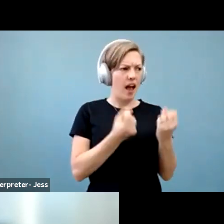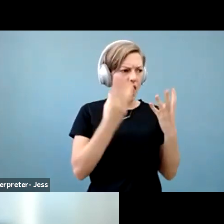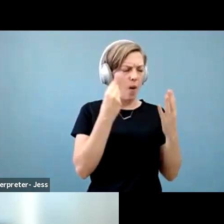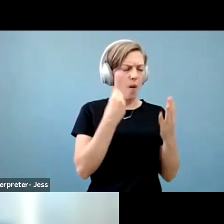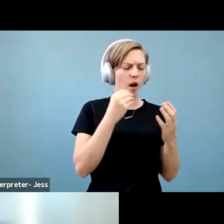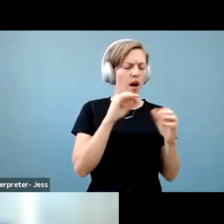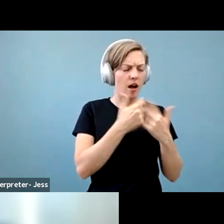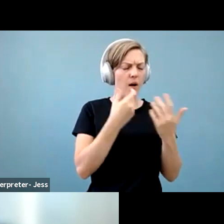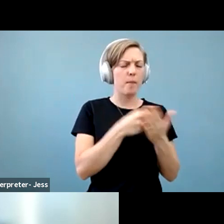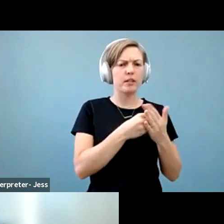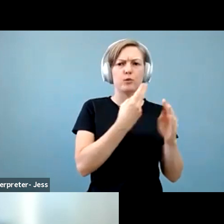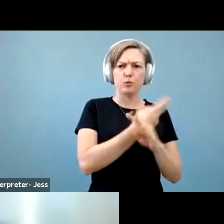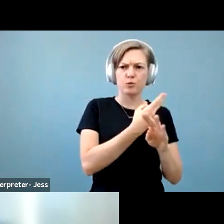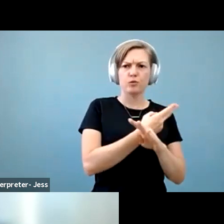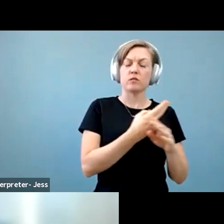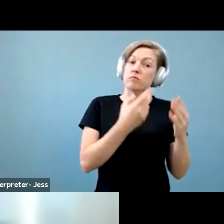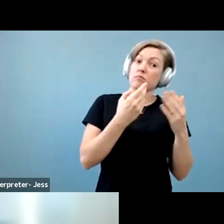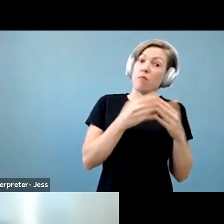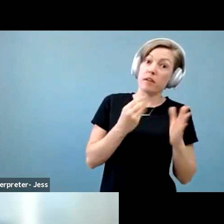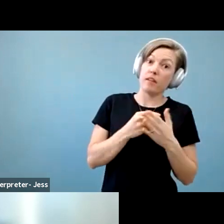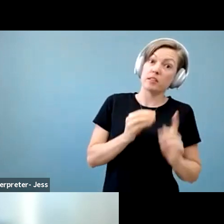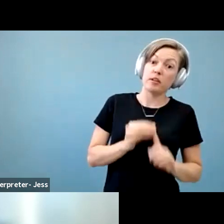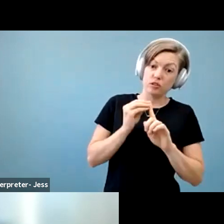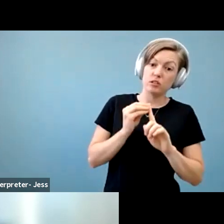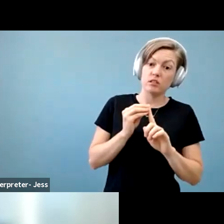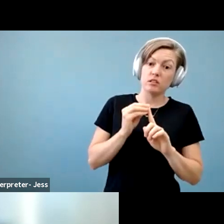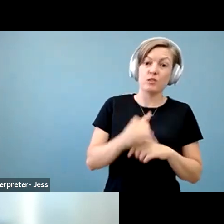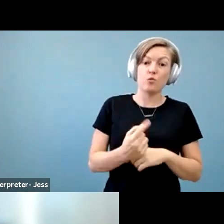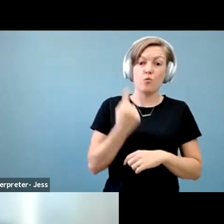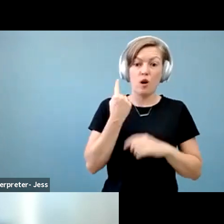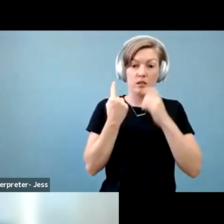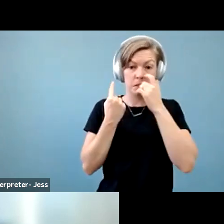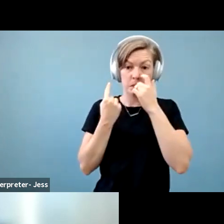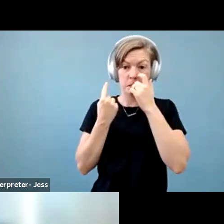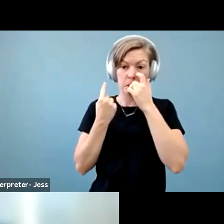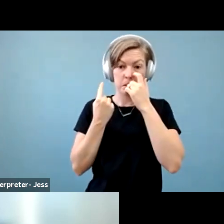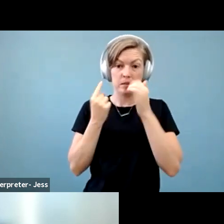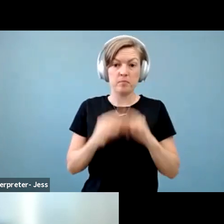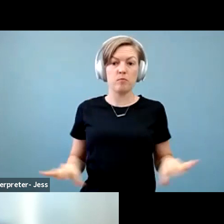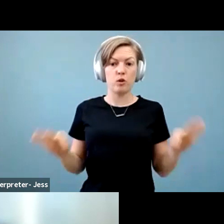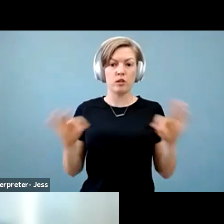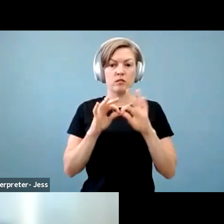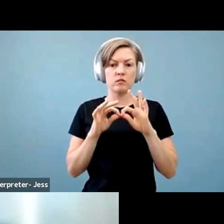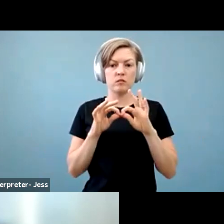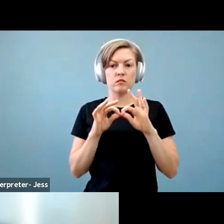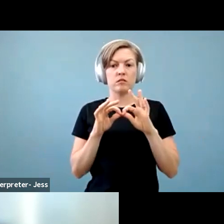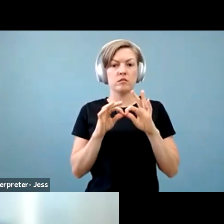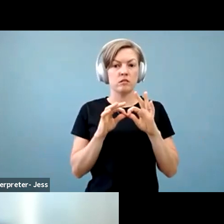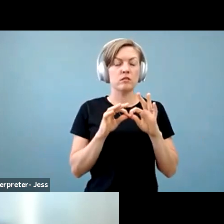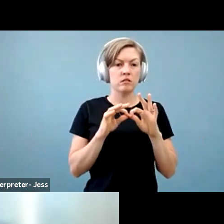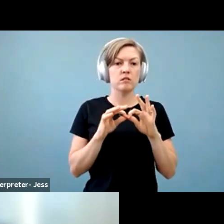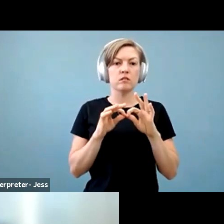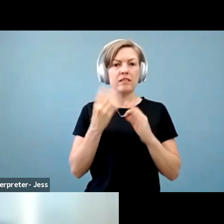is used, especially public funds, would be one important thing that we could do.